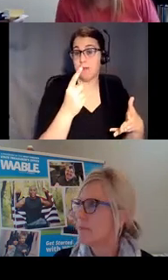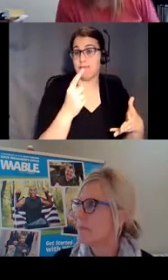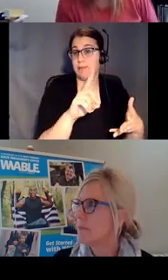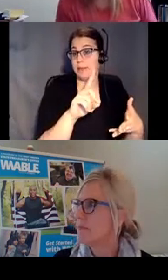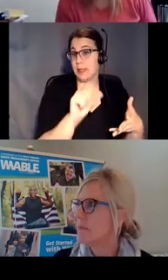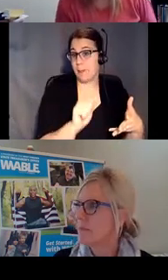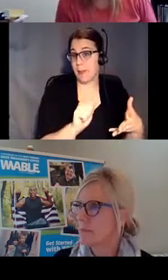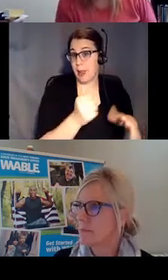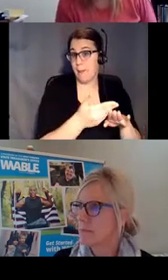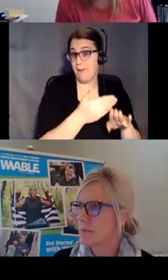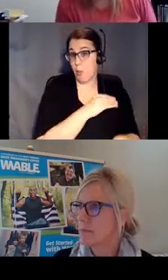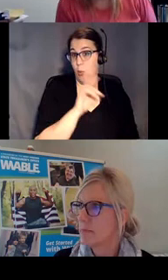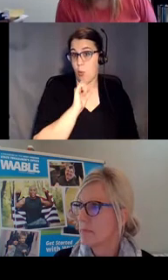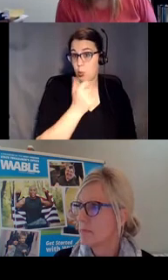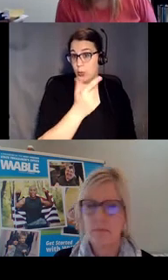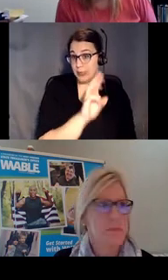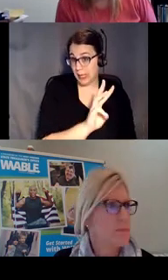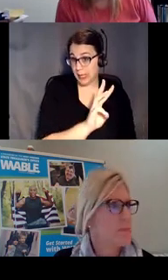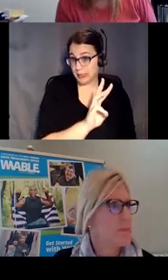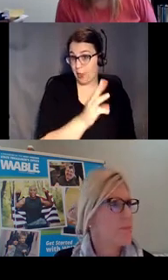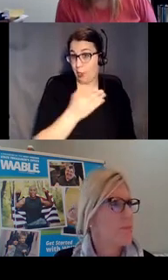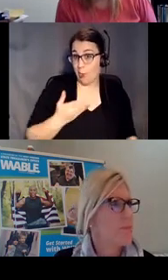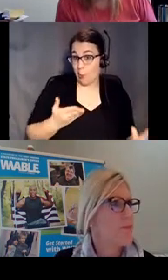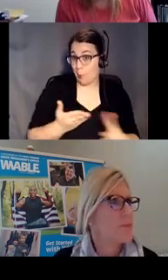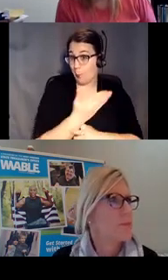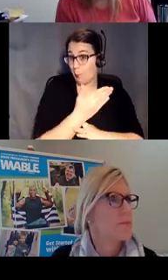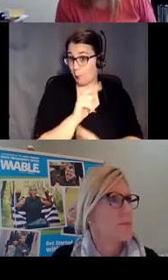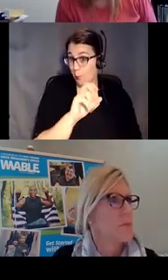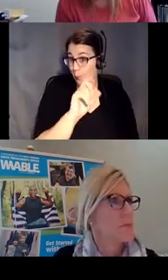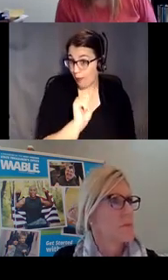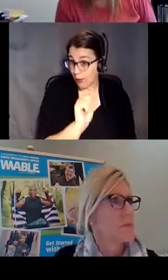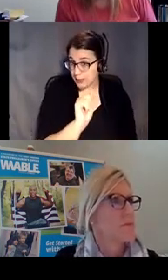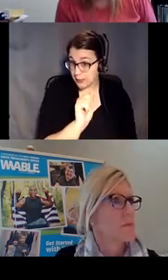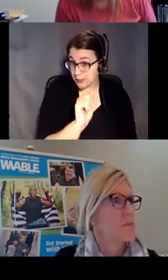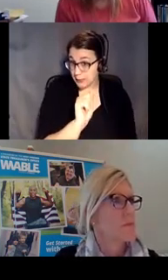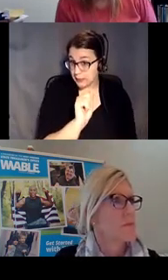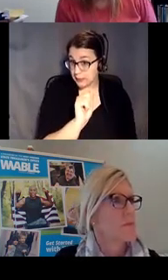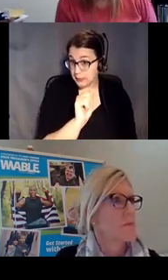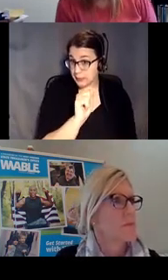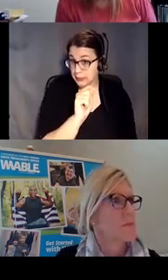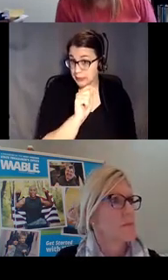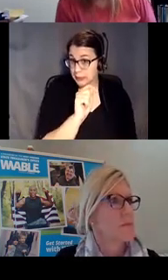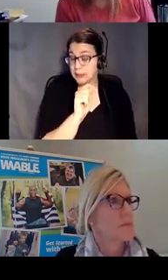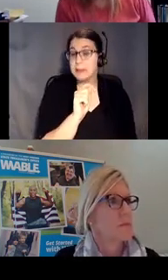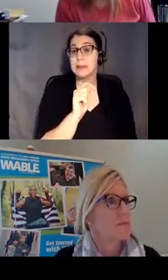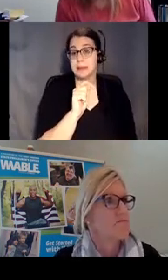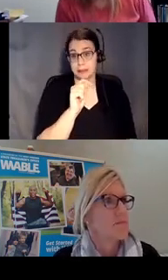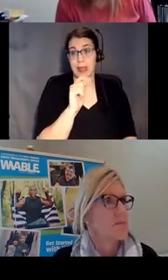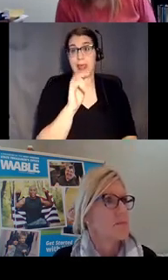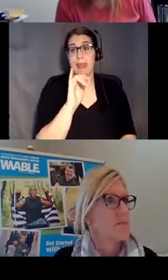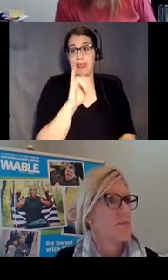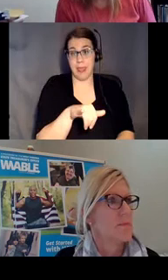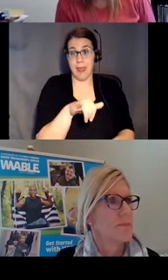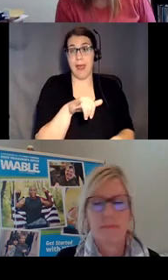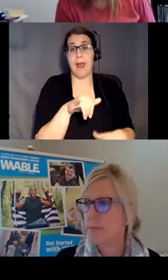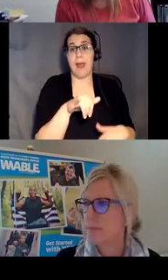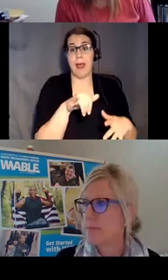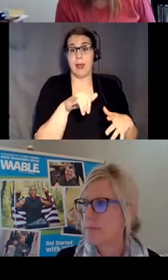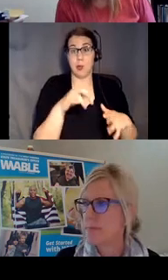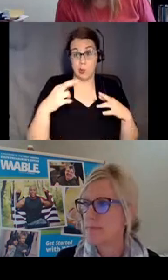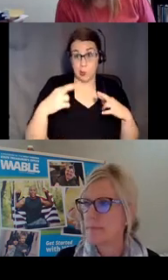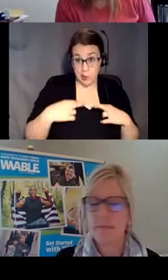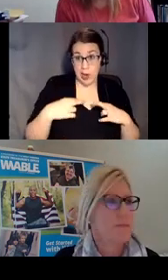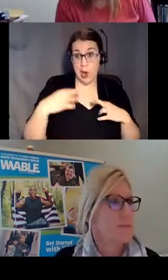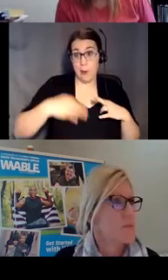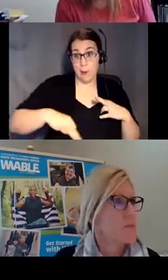26 and they're getting it through a trust, they will be able to stretch that retirement benefit